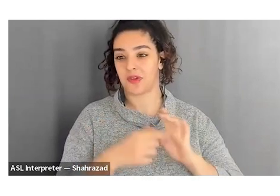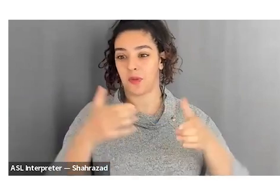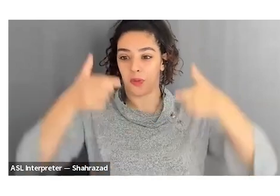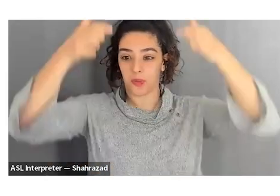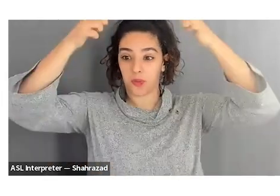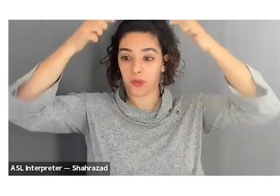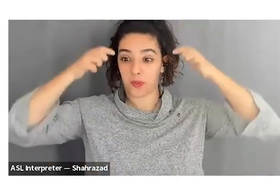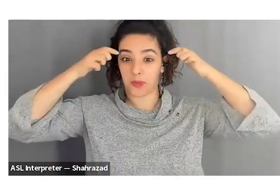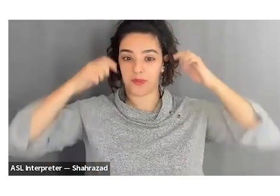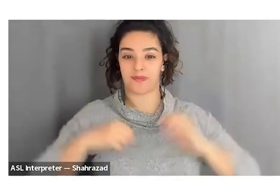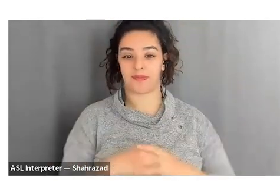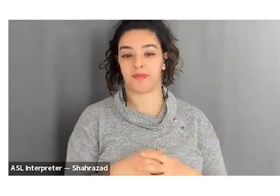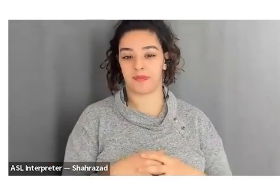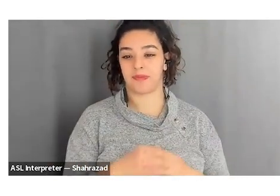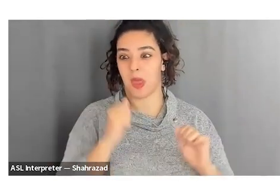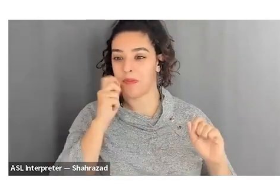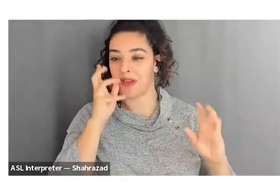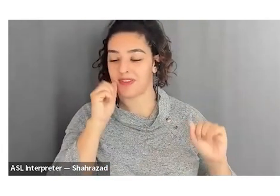Why not? Next slide, please.